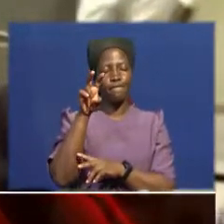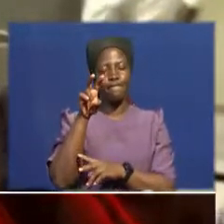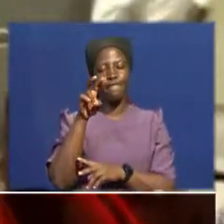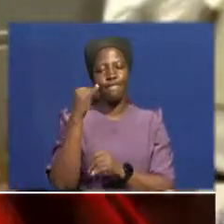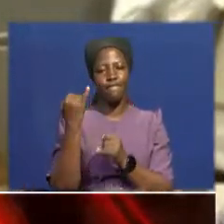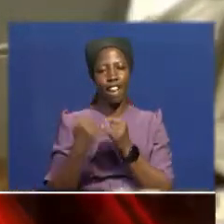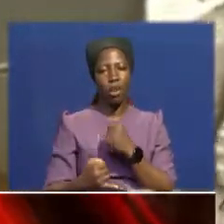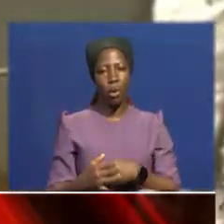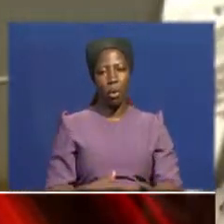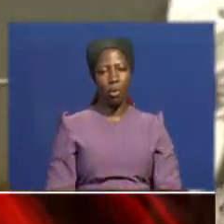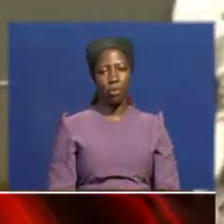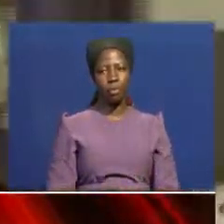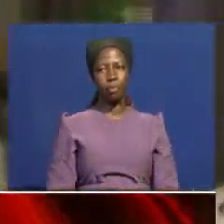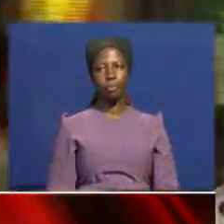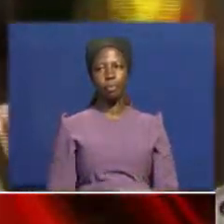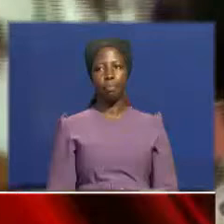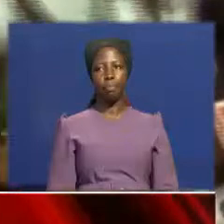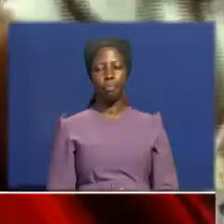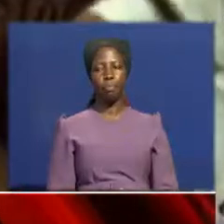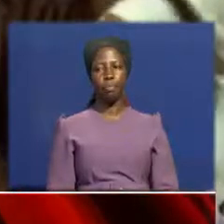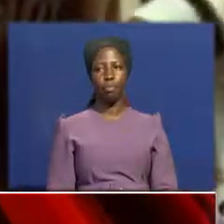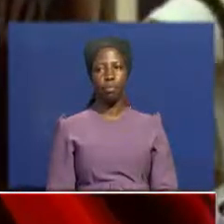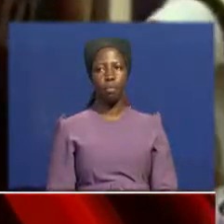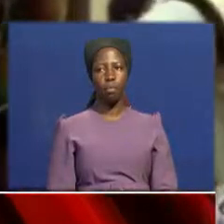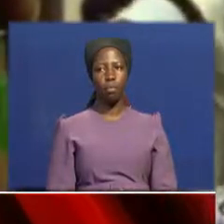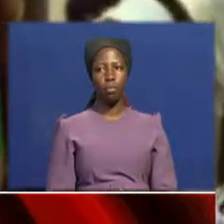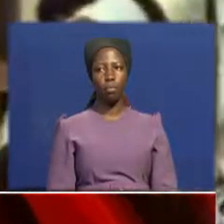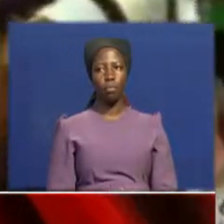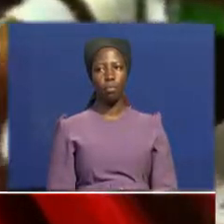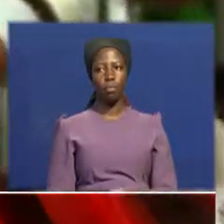For Lantim News, I'm Sela Onyango.